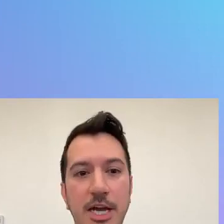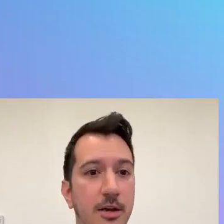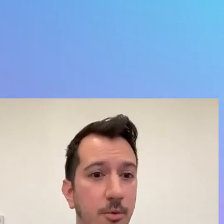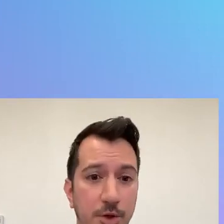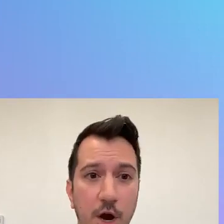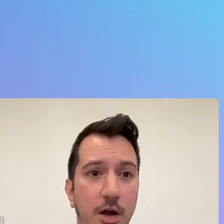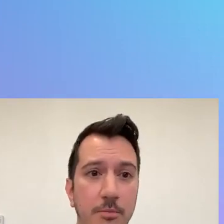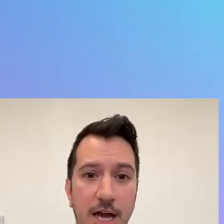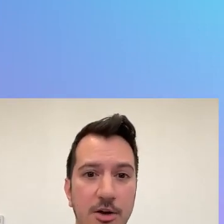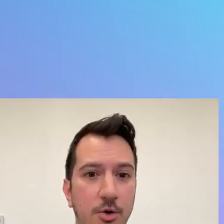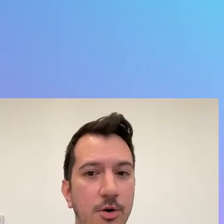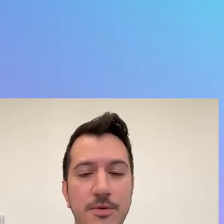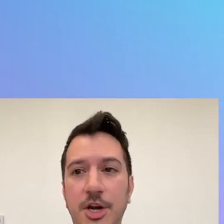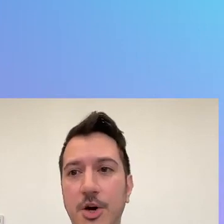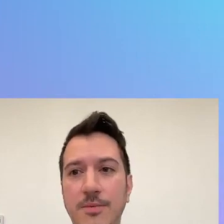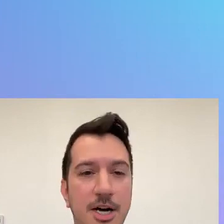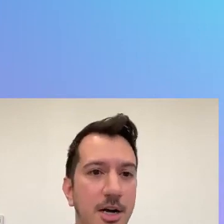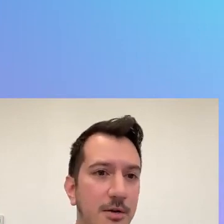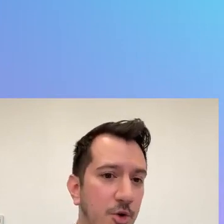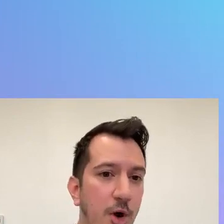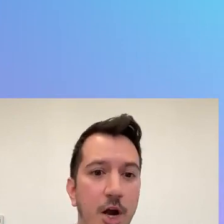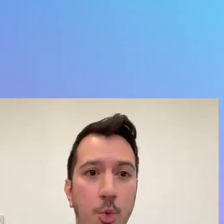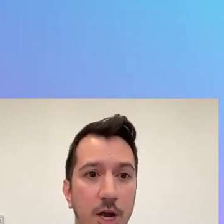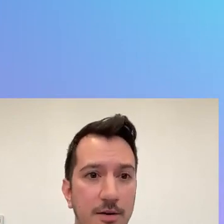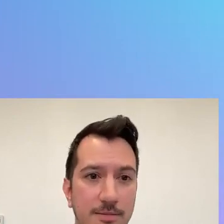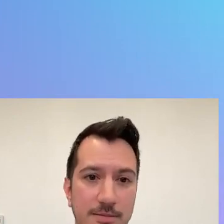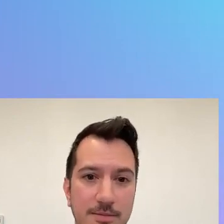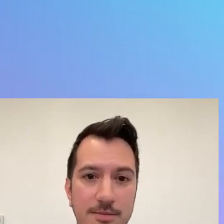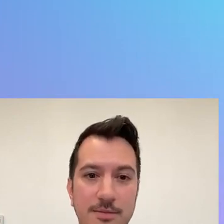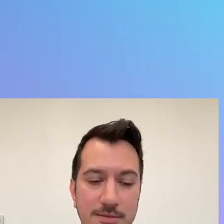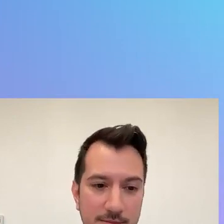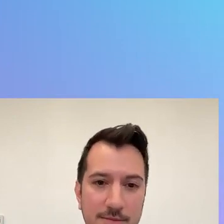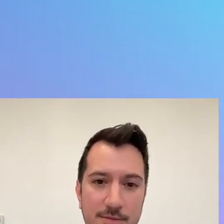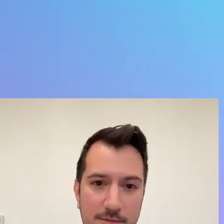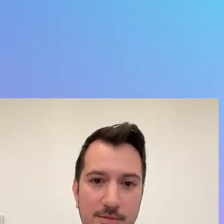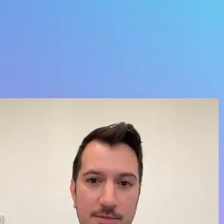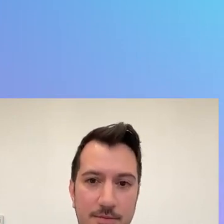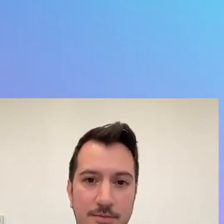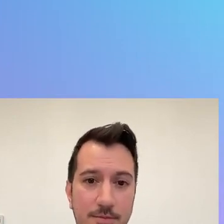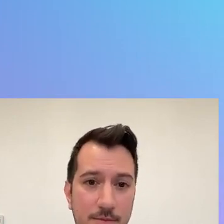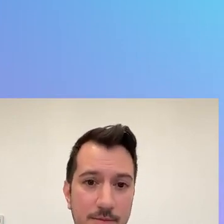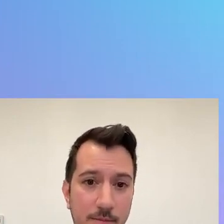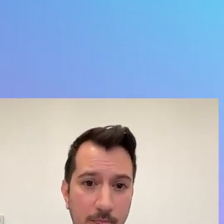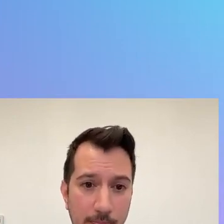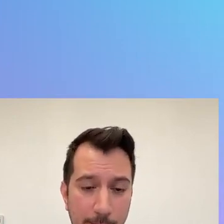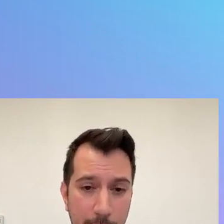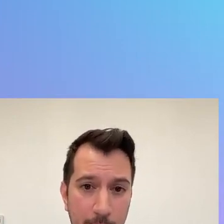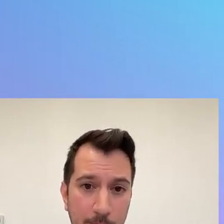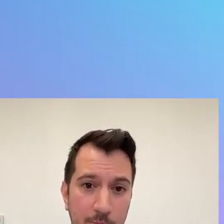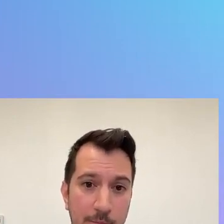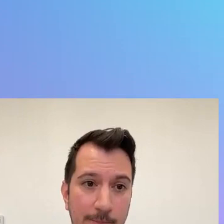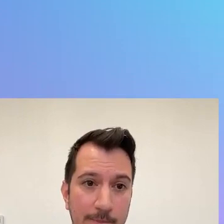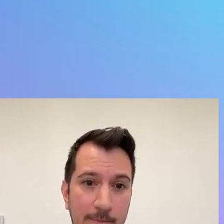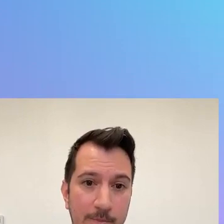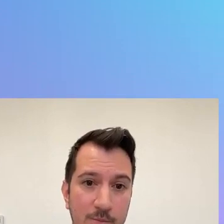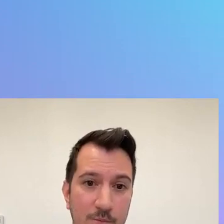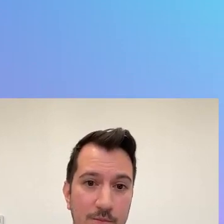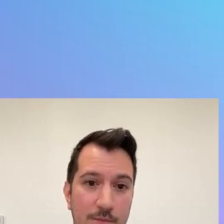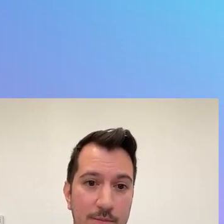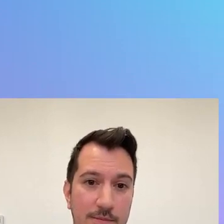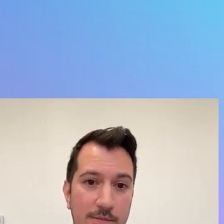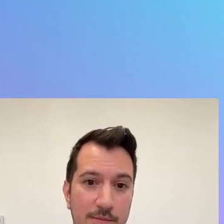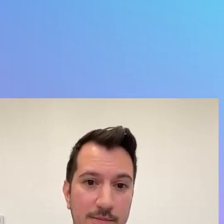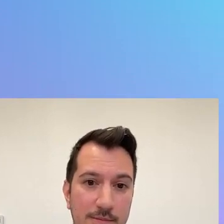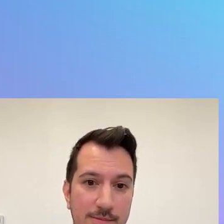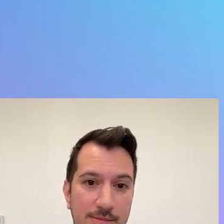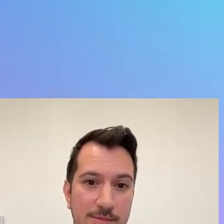something like the white on black or gray on white. Yeah, and I would think that exact combination red and green would be out of